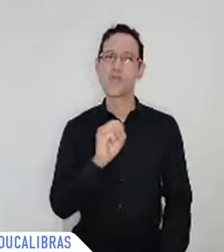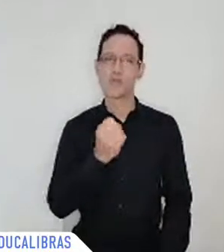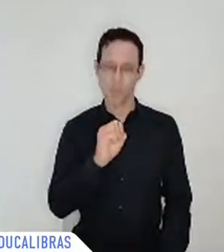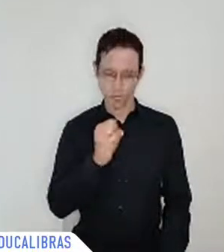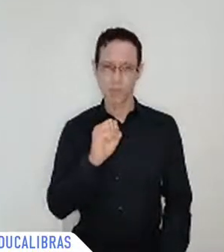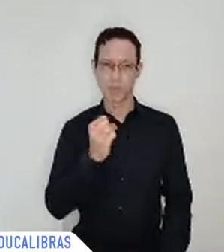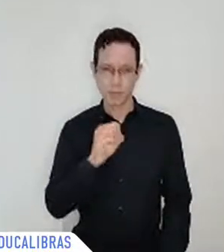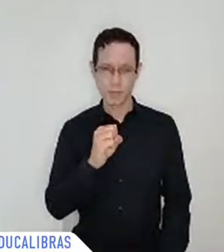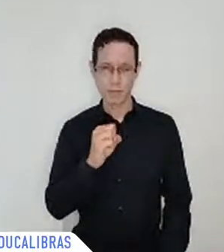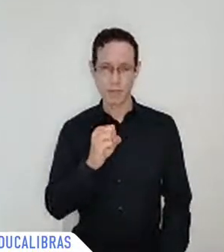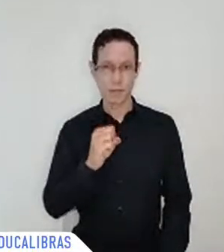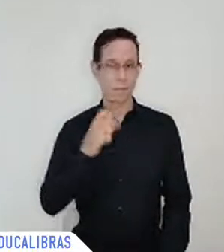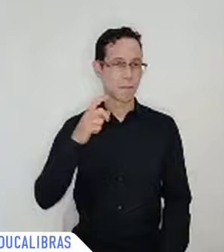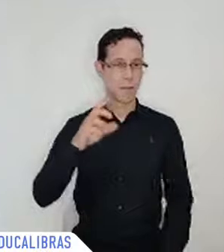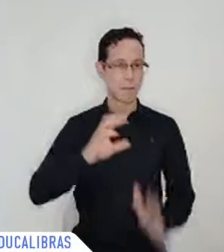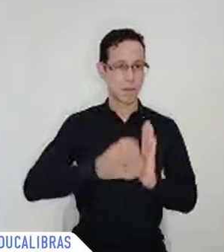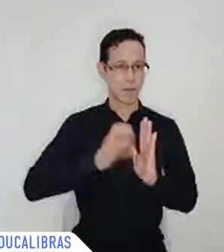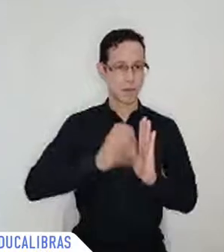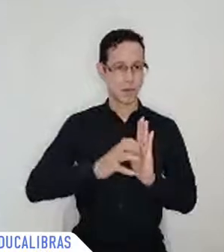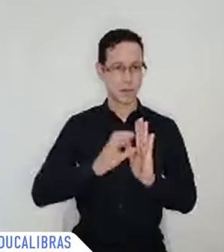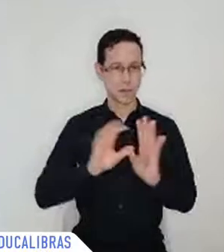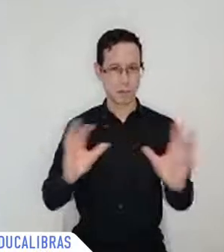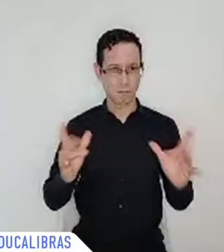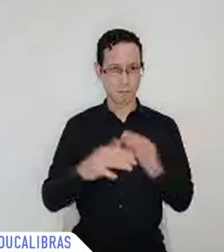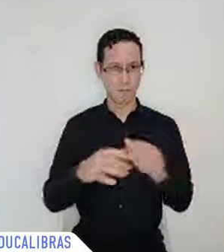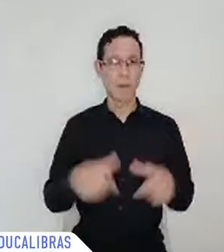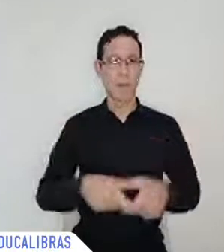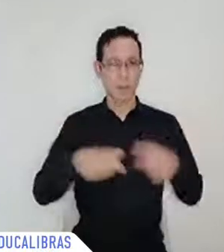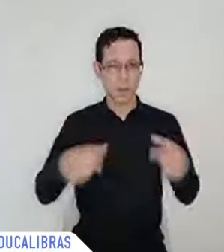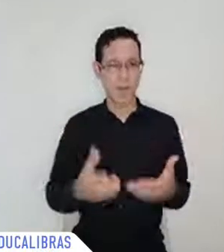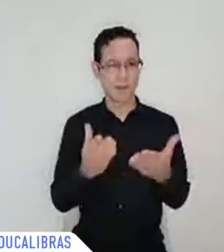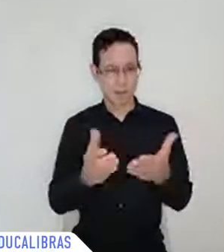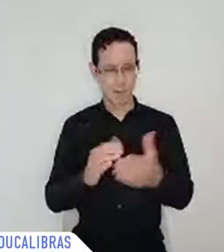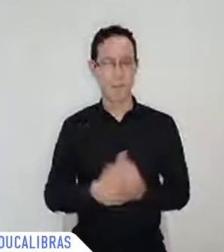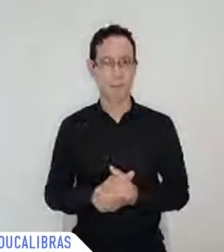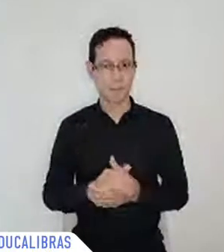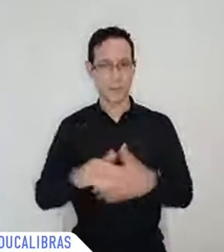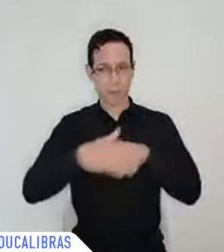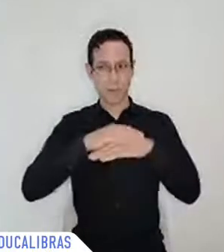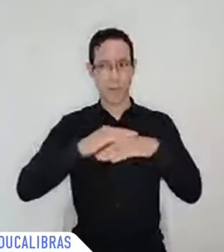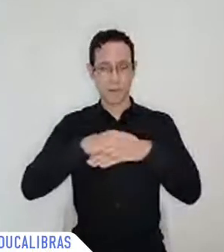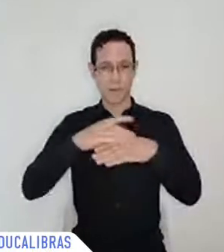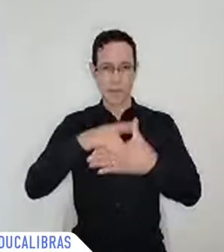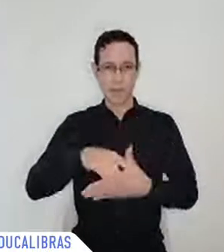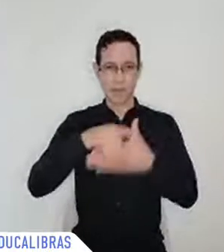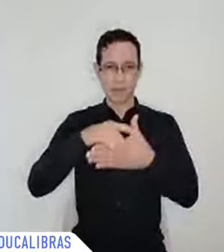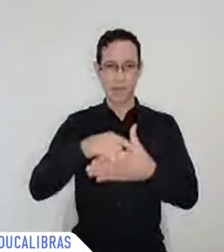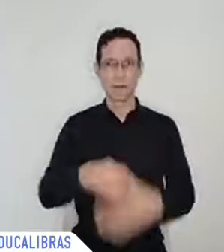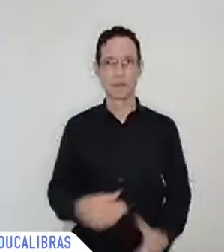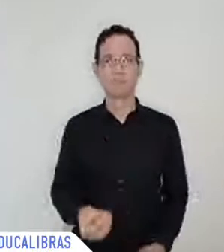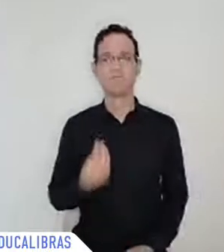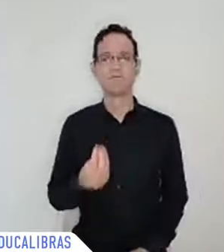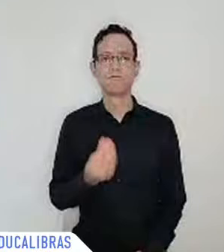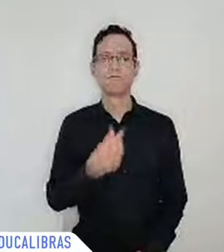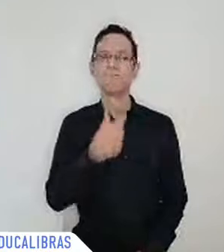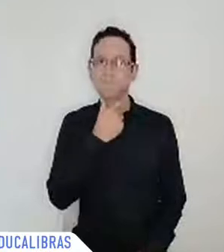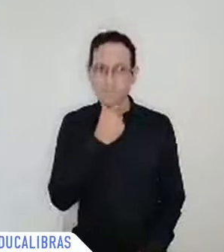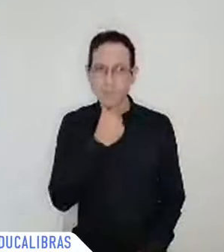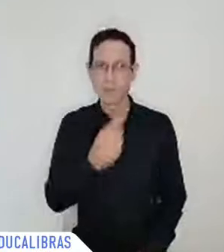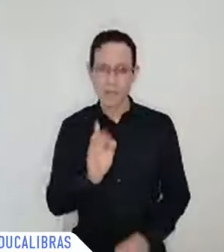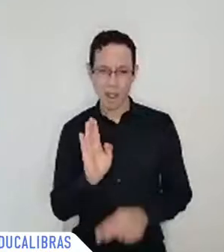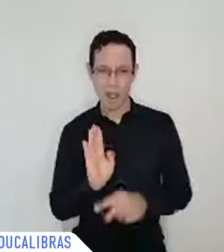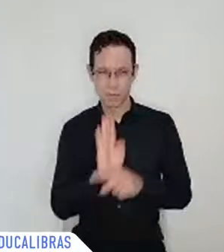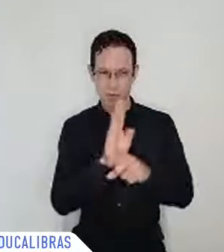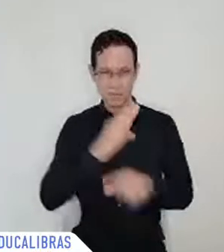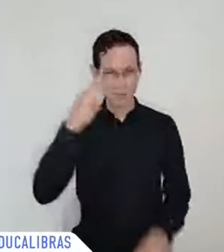center brings together about 8 parties that make up the majority of the House